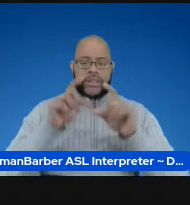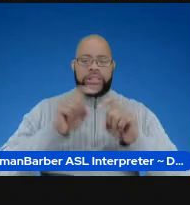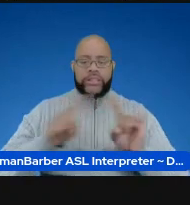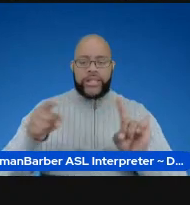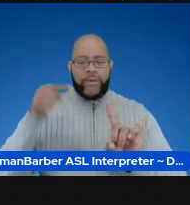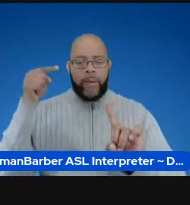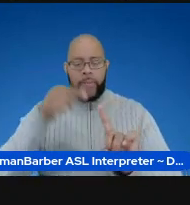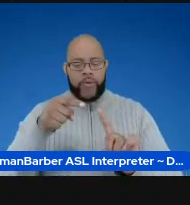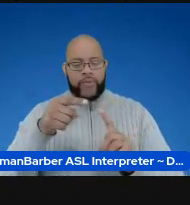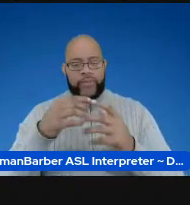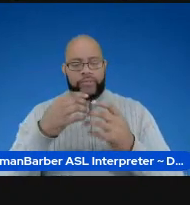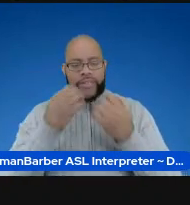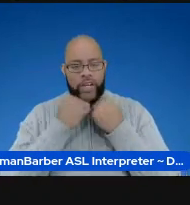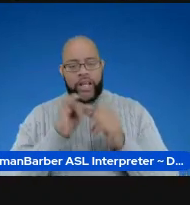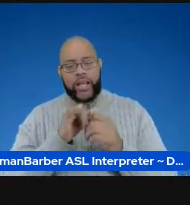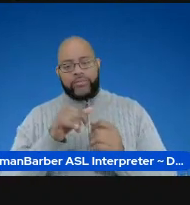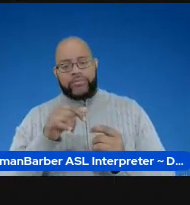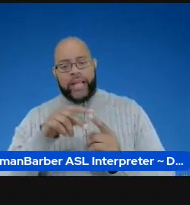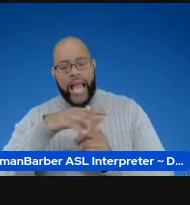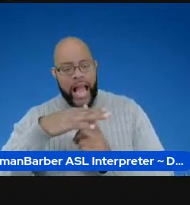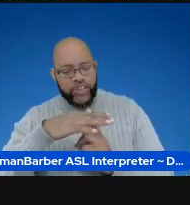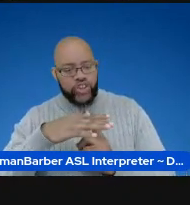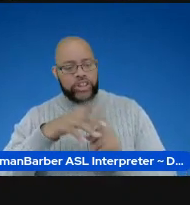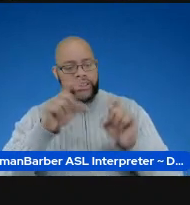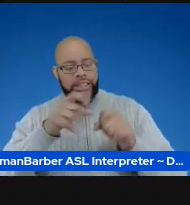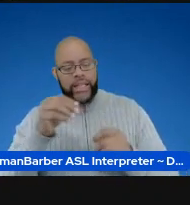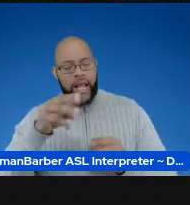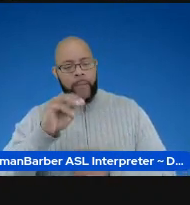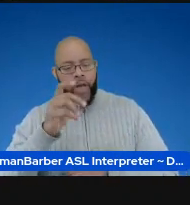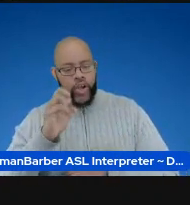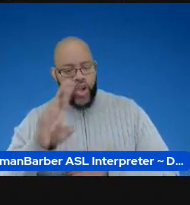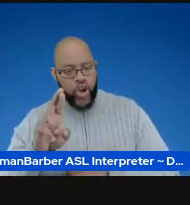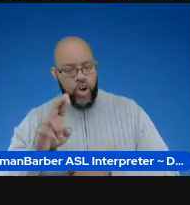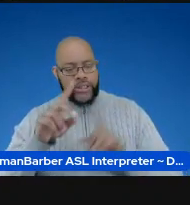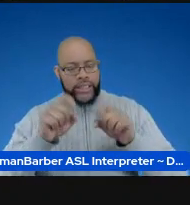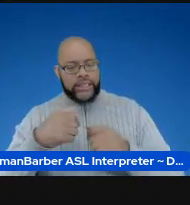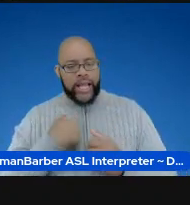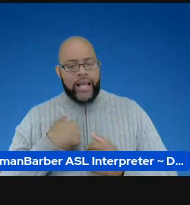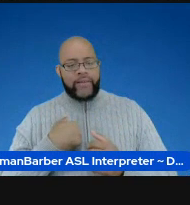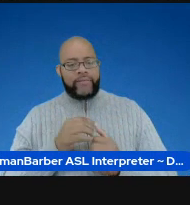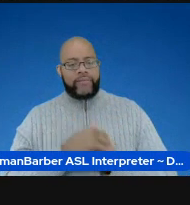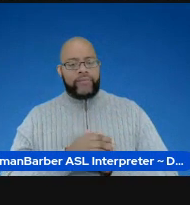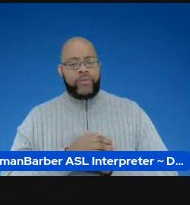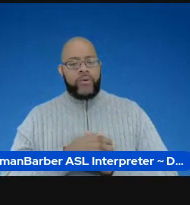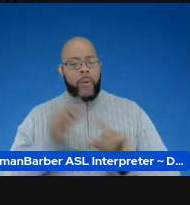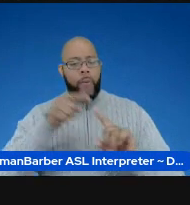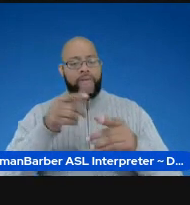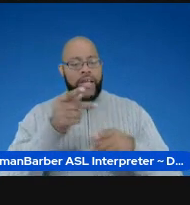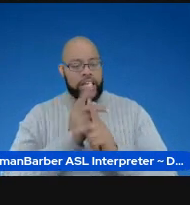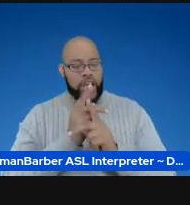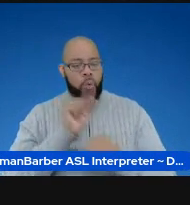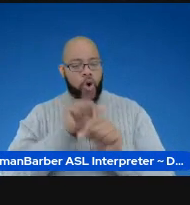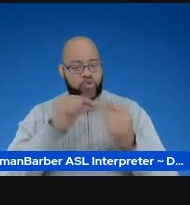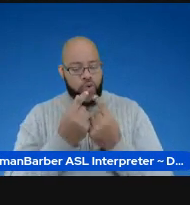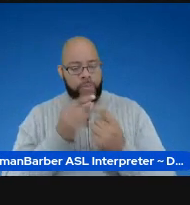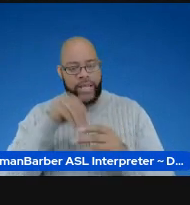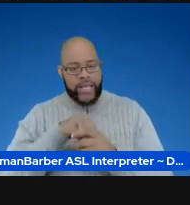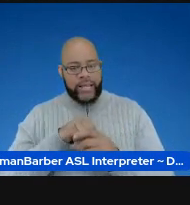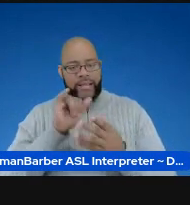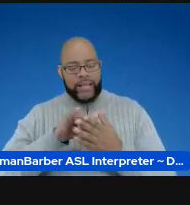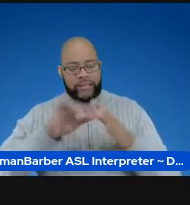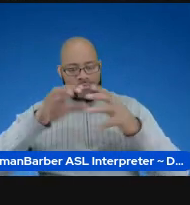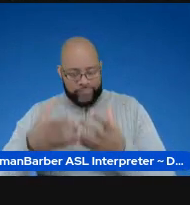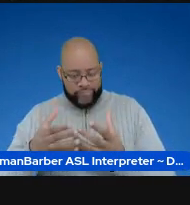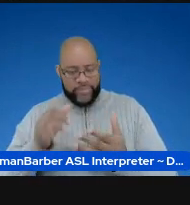of care tests like antigen tests and molecular tests. And we had a point of care working group within the diagnostic pillar